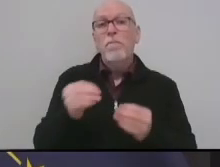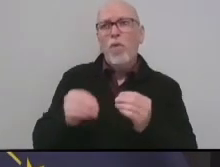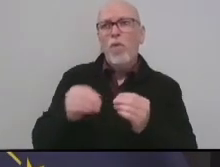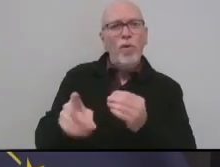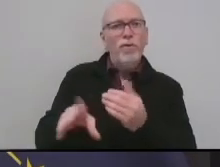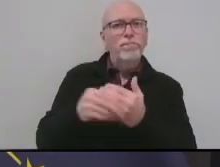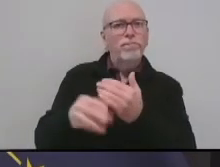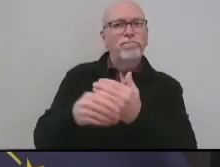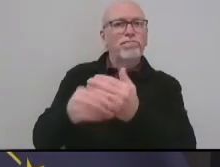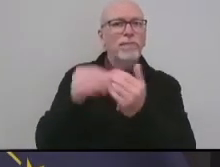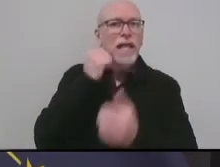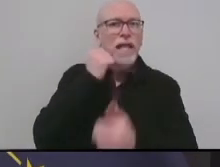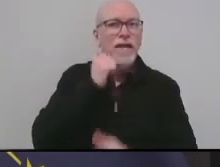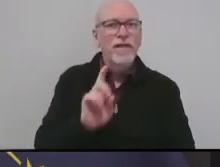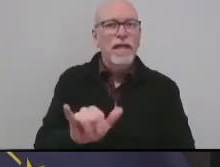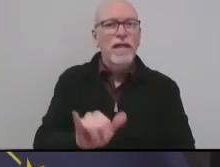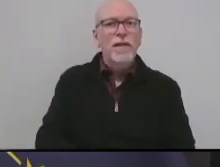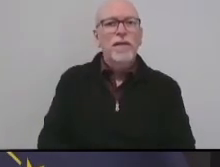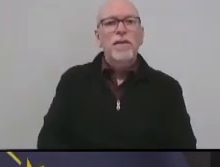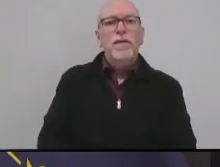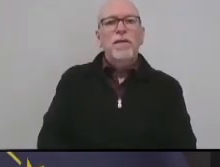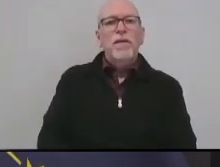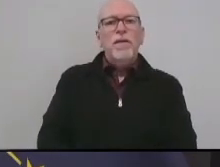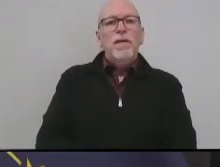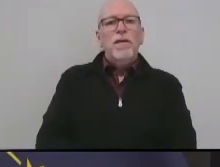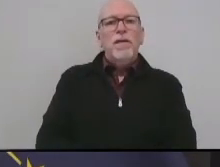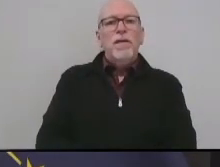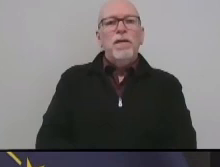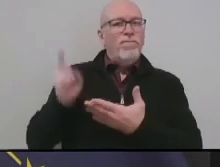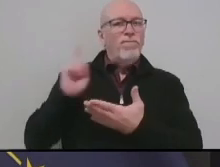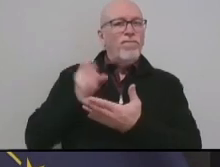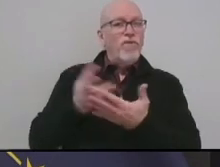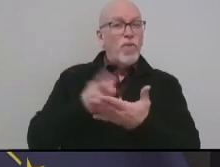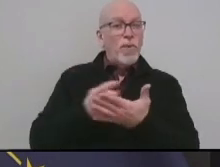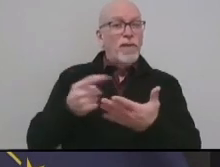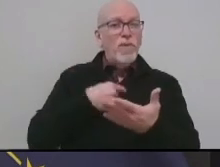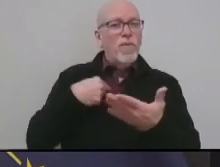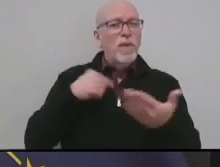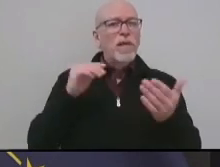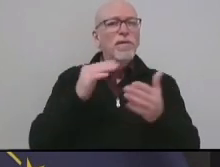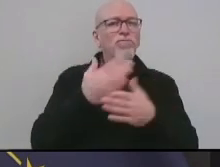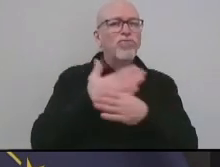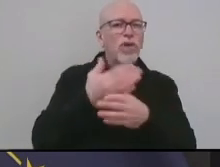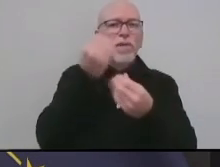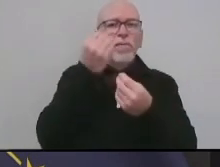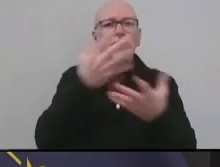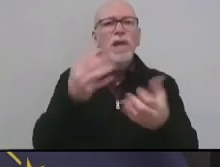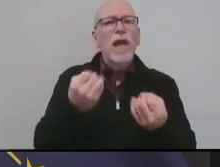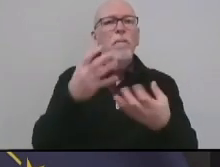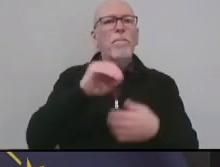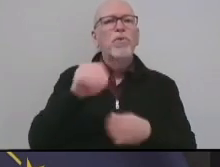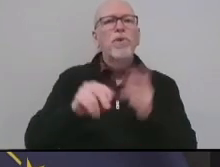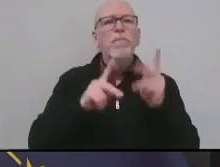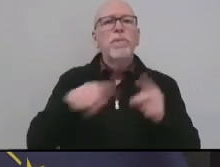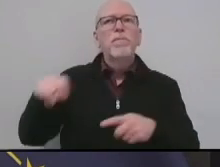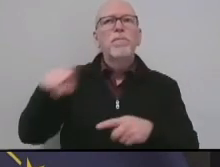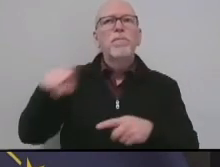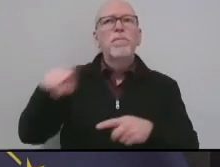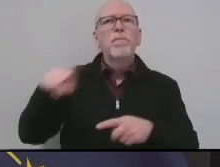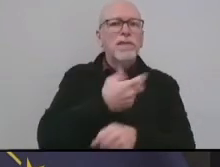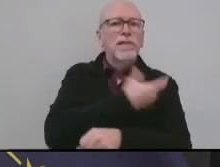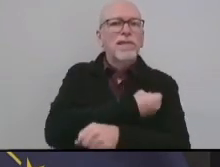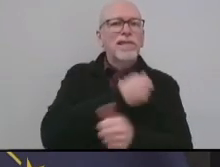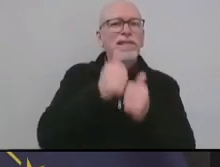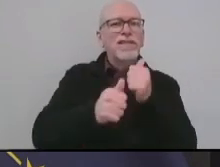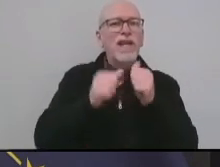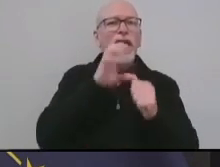every day. For weeks, we have been sharing the percentages of people who have scheduled or received a vaccine by age group.